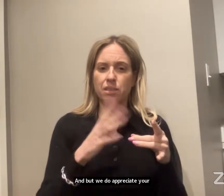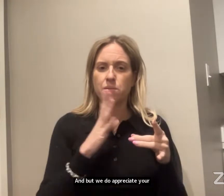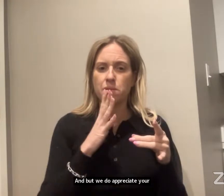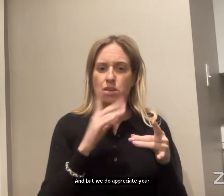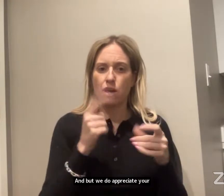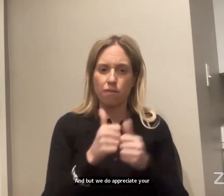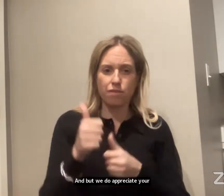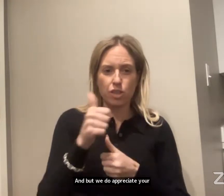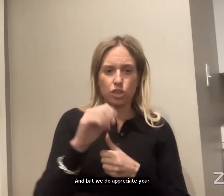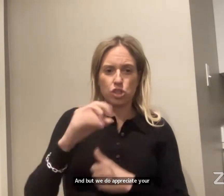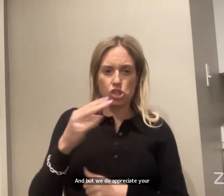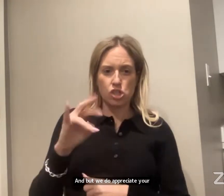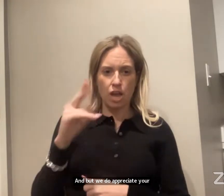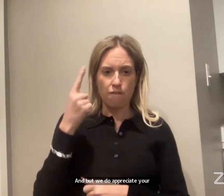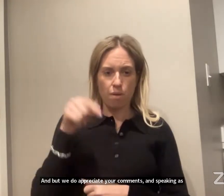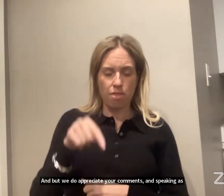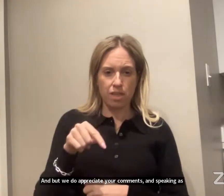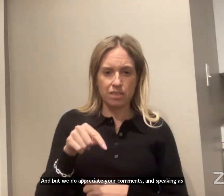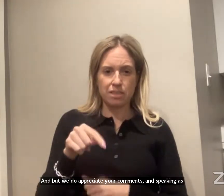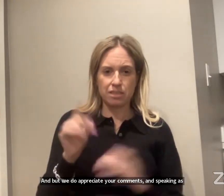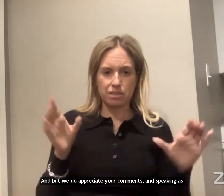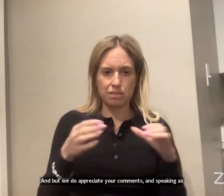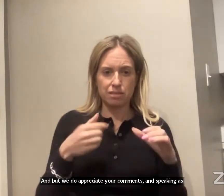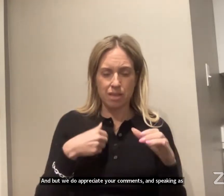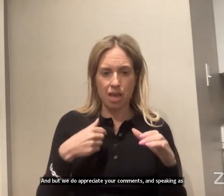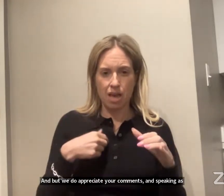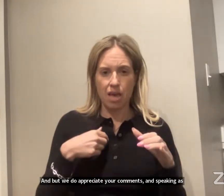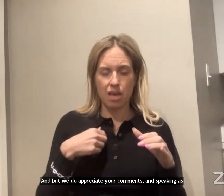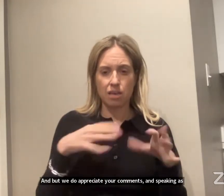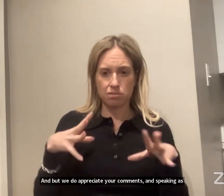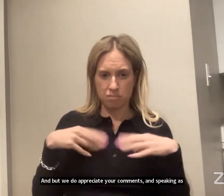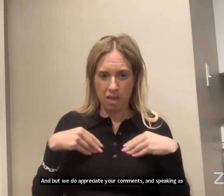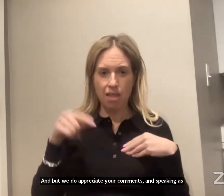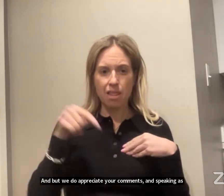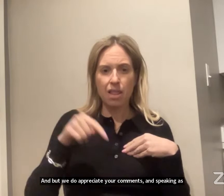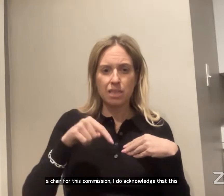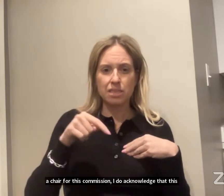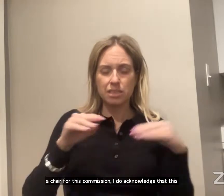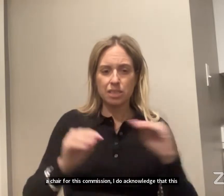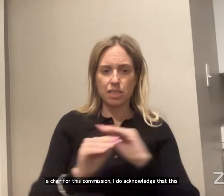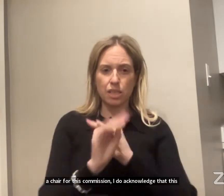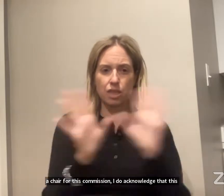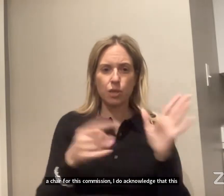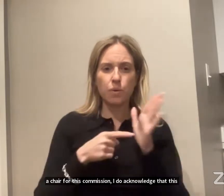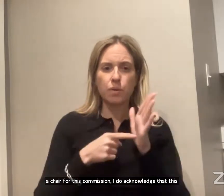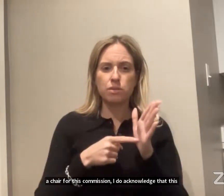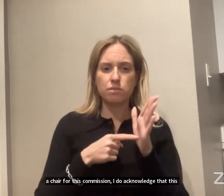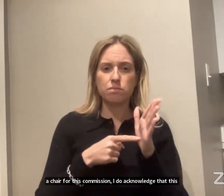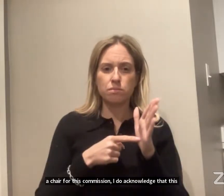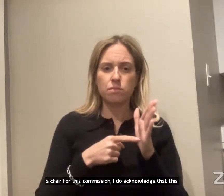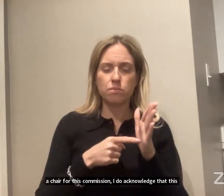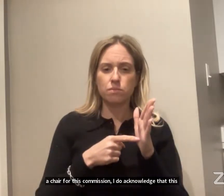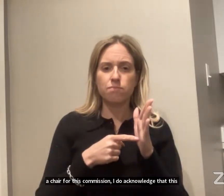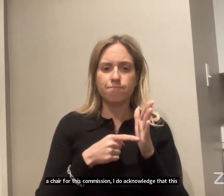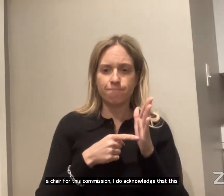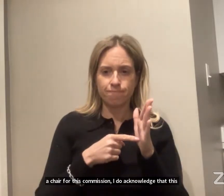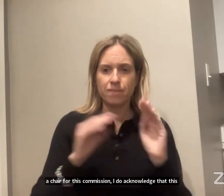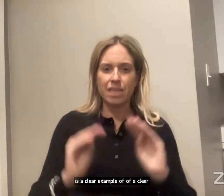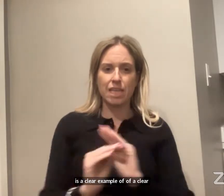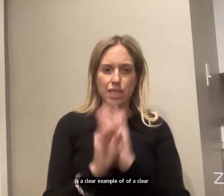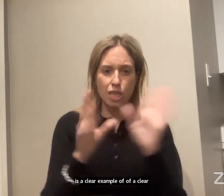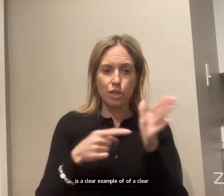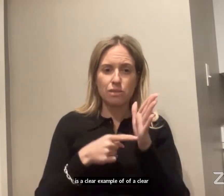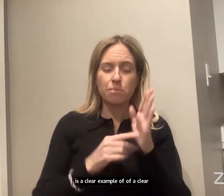this commission, I do acknowledge that this is a clear example of a clear example